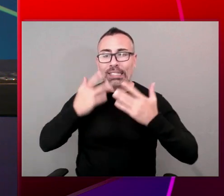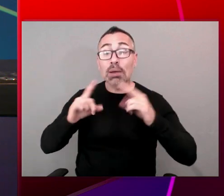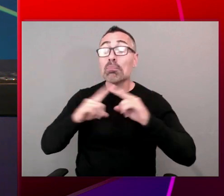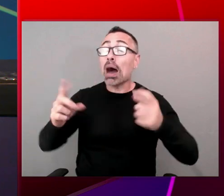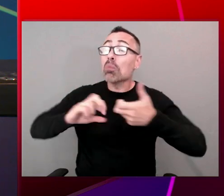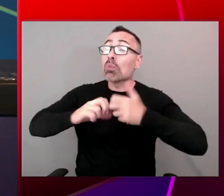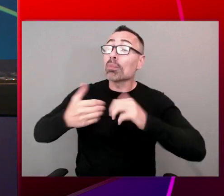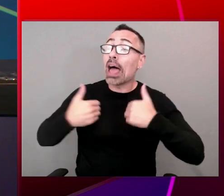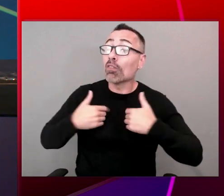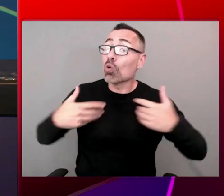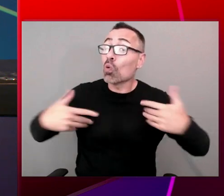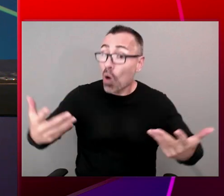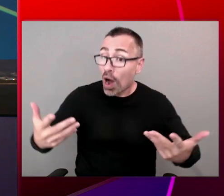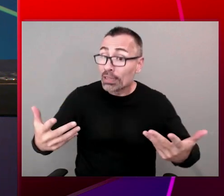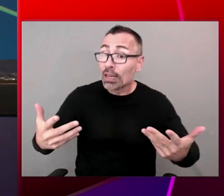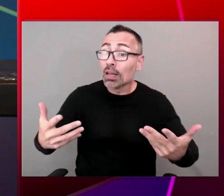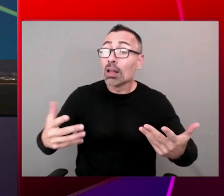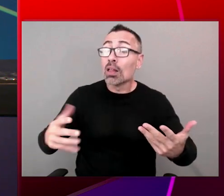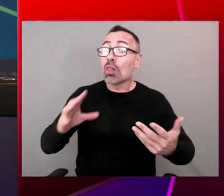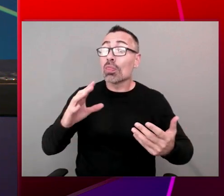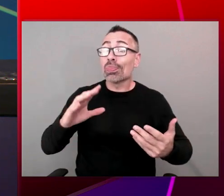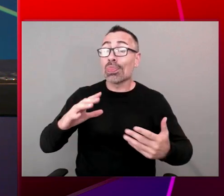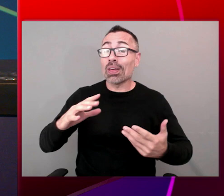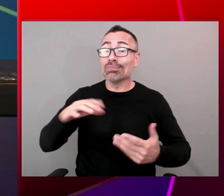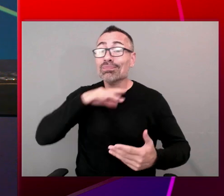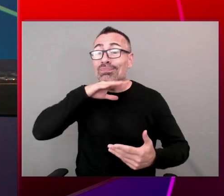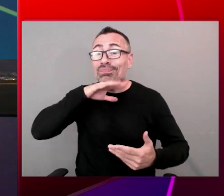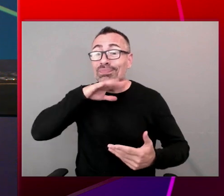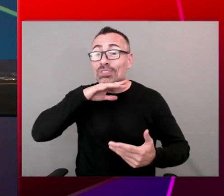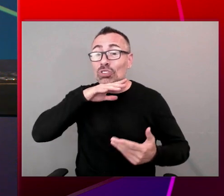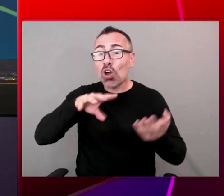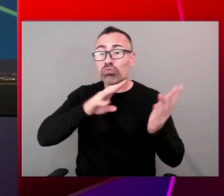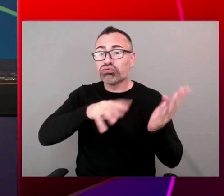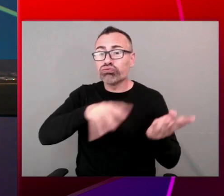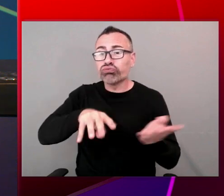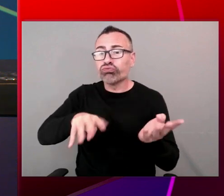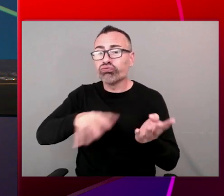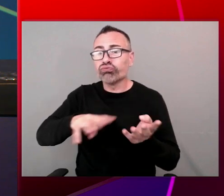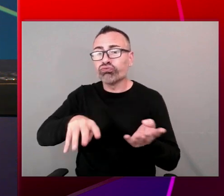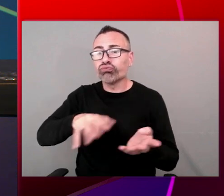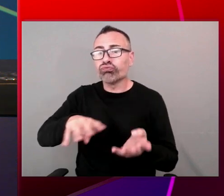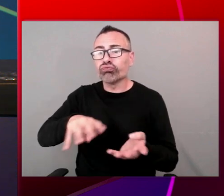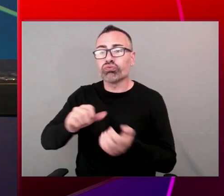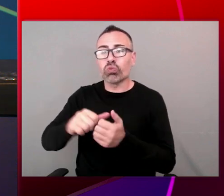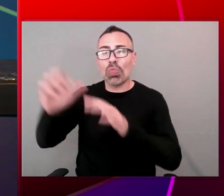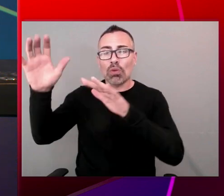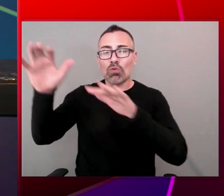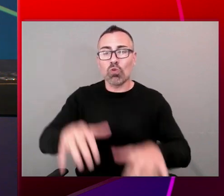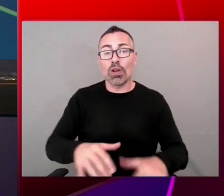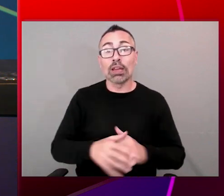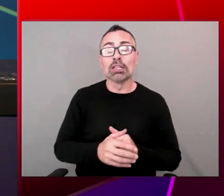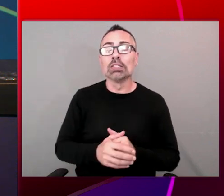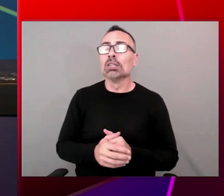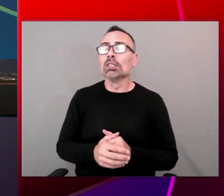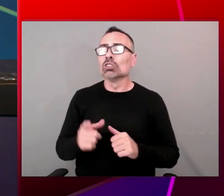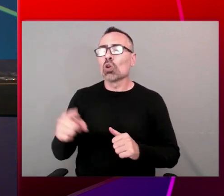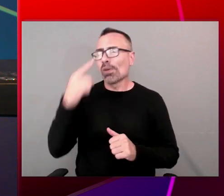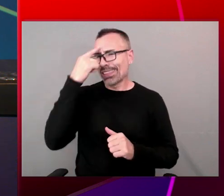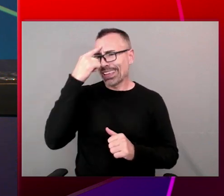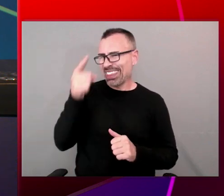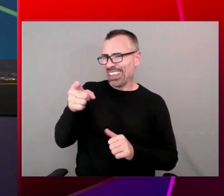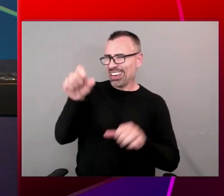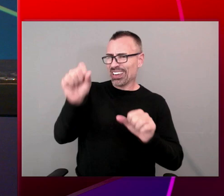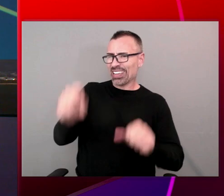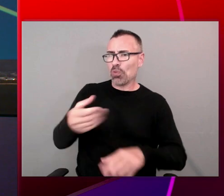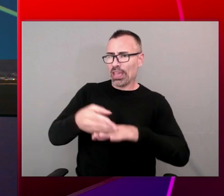runoff, also in the eastern US. So there, we're thinking more about, can we enhance stormwater